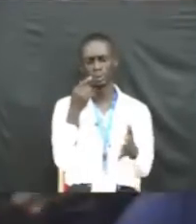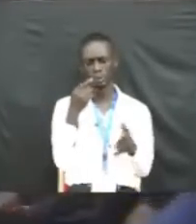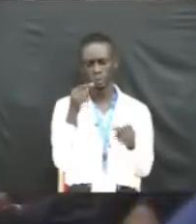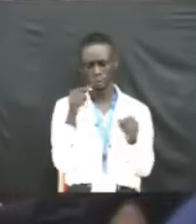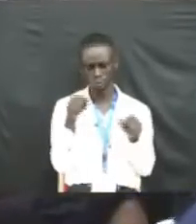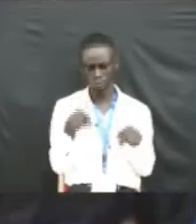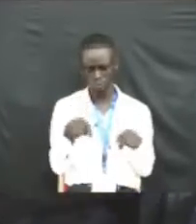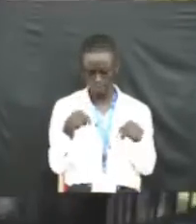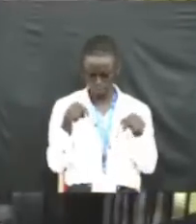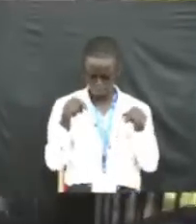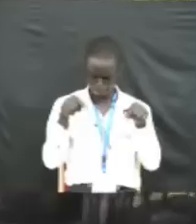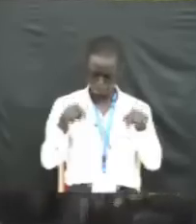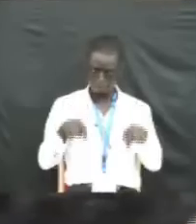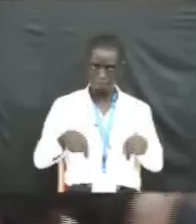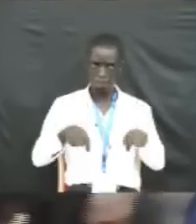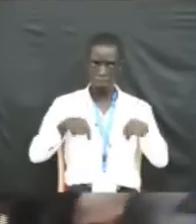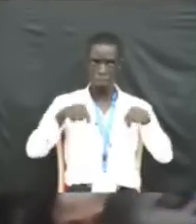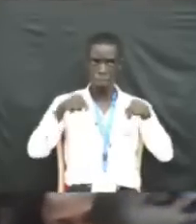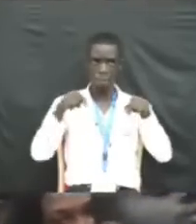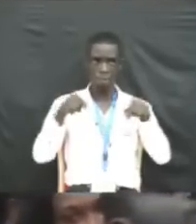And there you